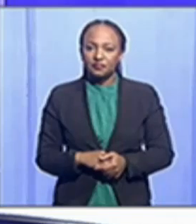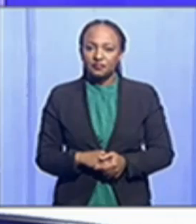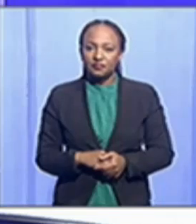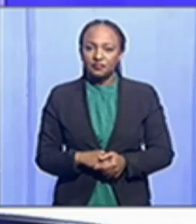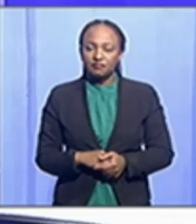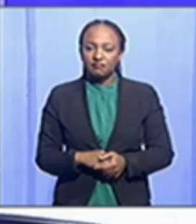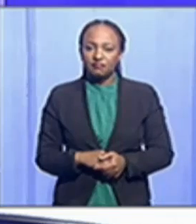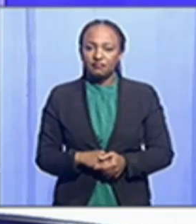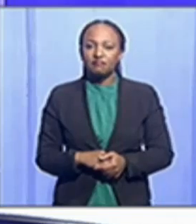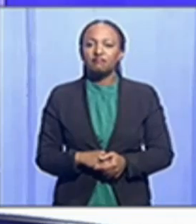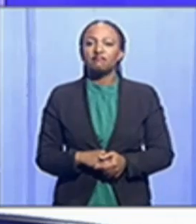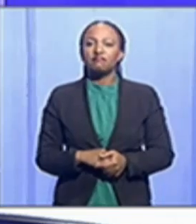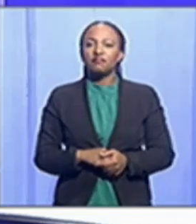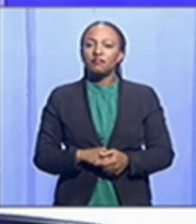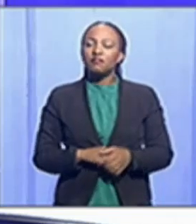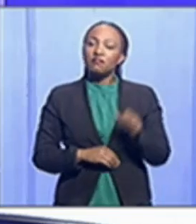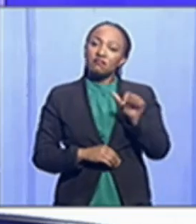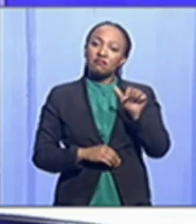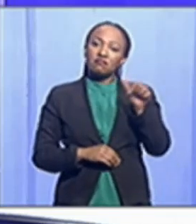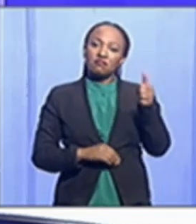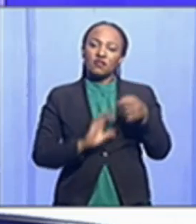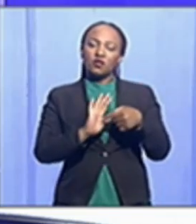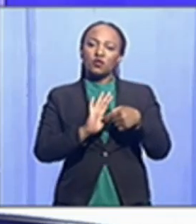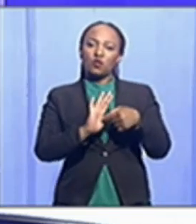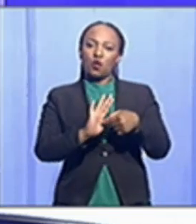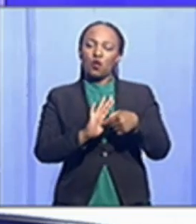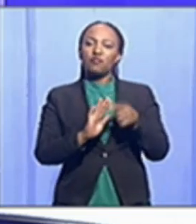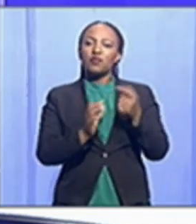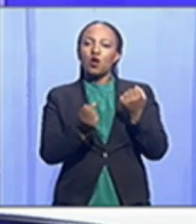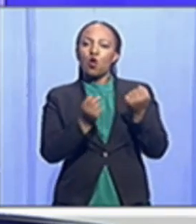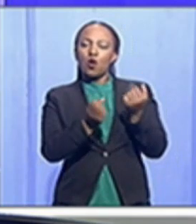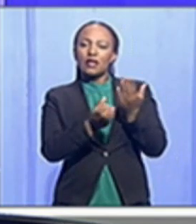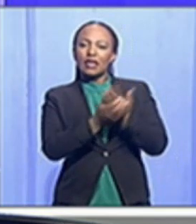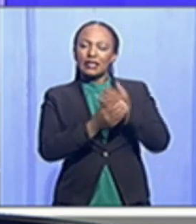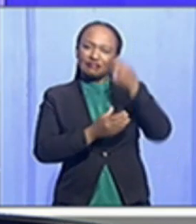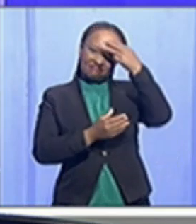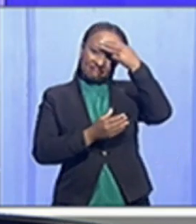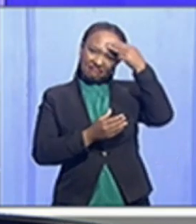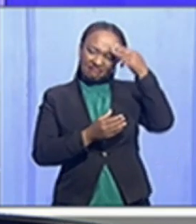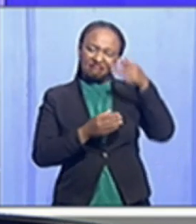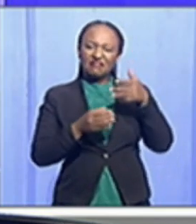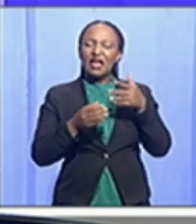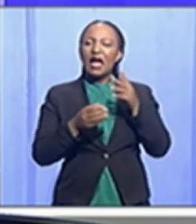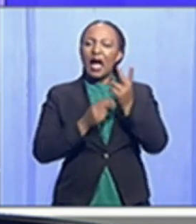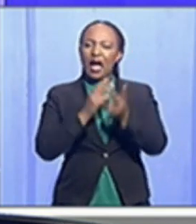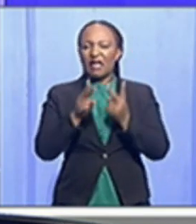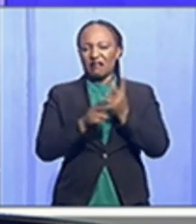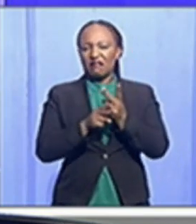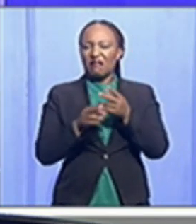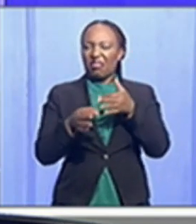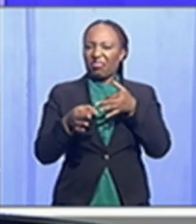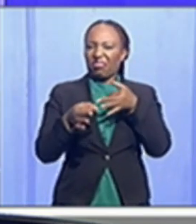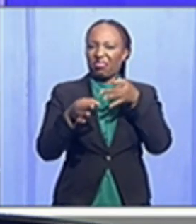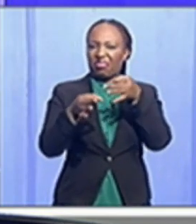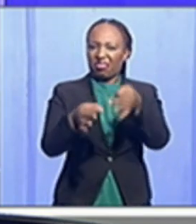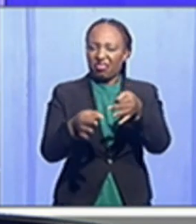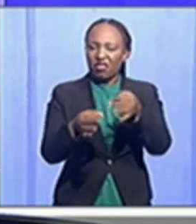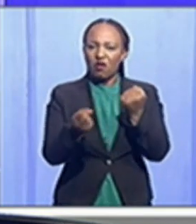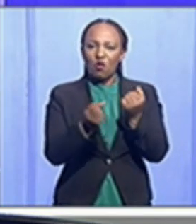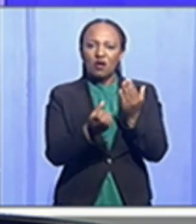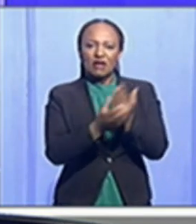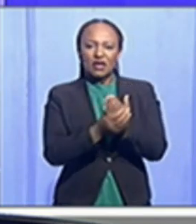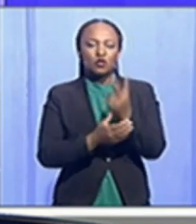go bonagetse tiego ye nngwe gape nakong ya tsheko ya polao ya Senzo Meyiwa Lehono ge tsheko e thoma morago ga go emišwa dibeke tše